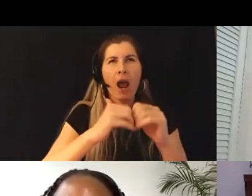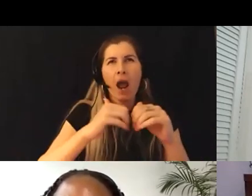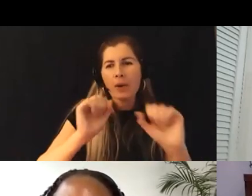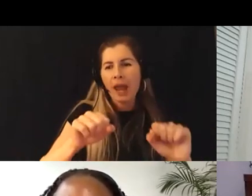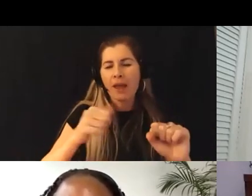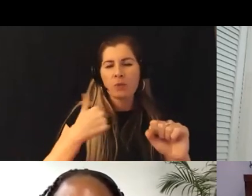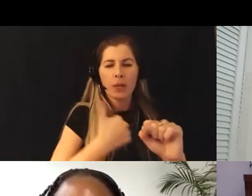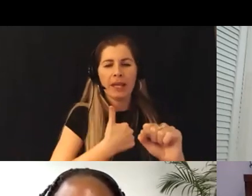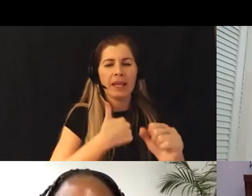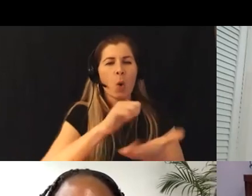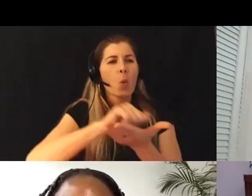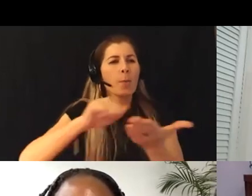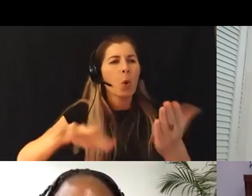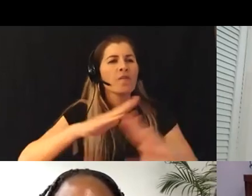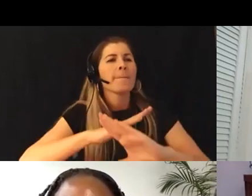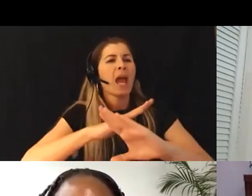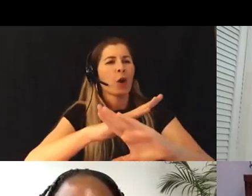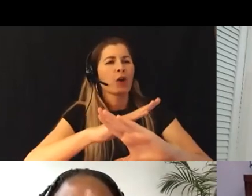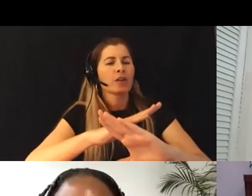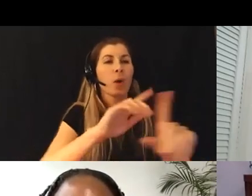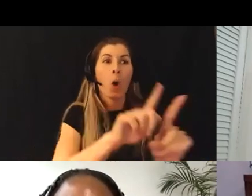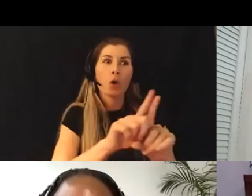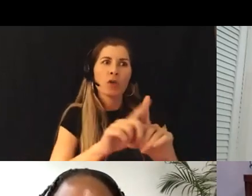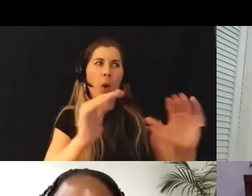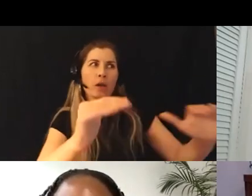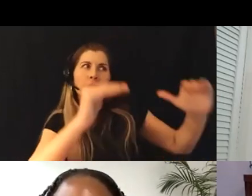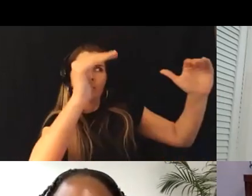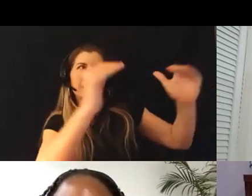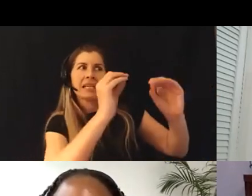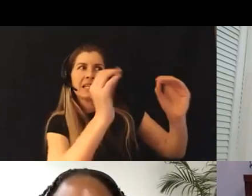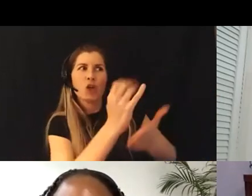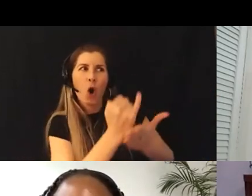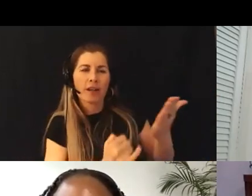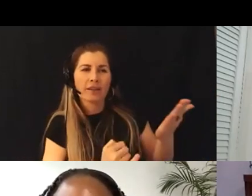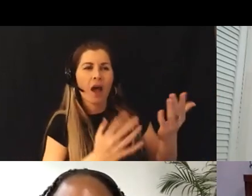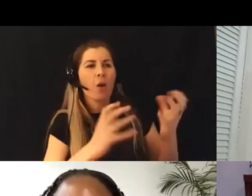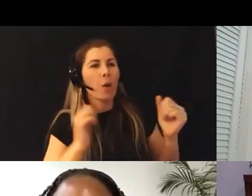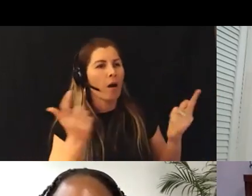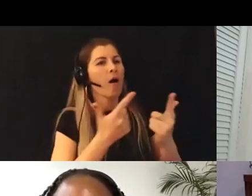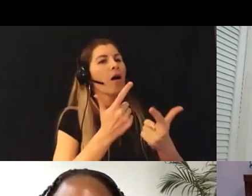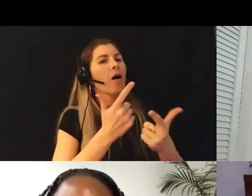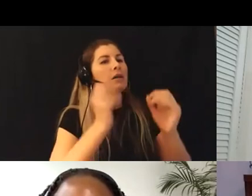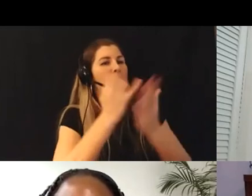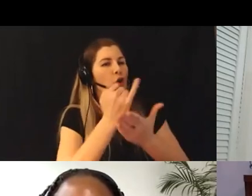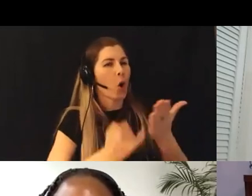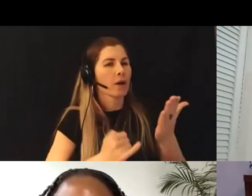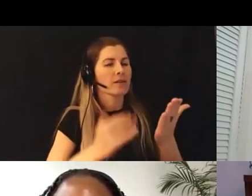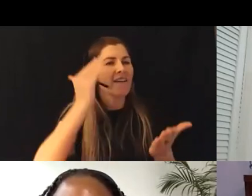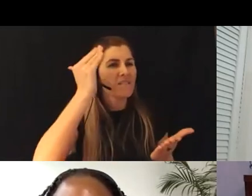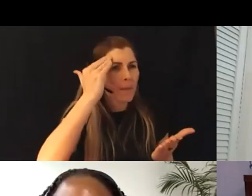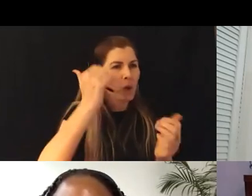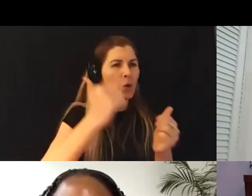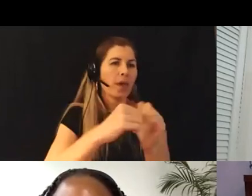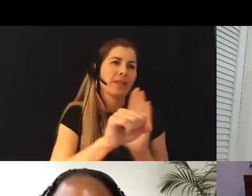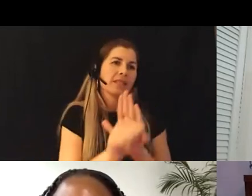but also how can we elevate teaching artistry? For me at the State Department, I want to make sure all of our teaching artists are well familiar with the state standards and